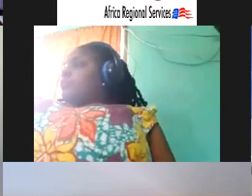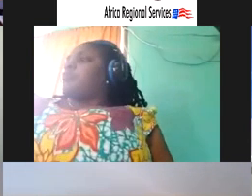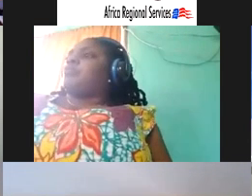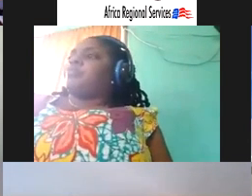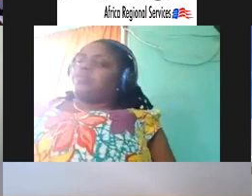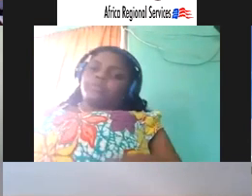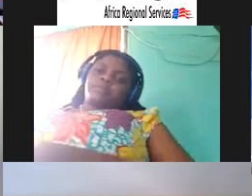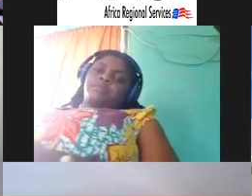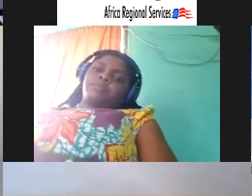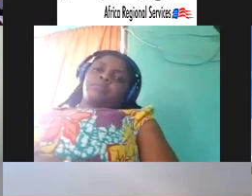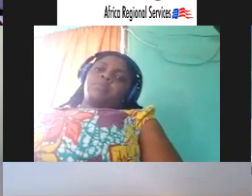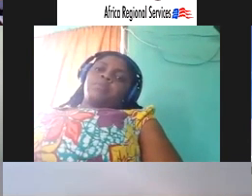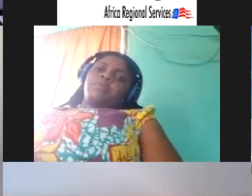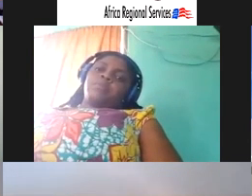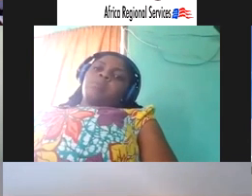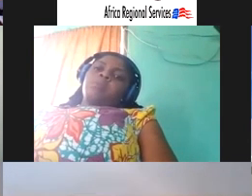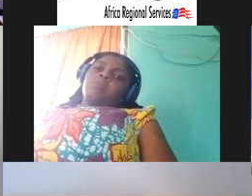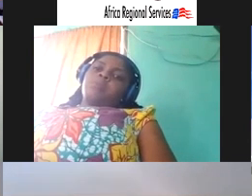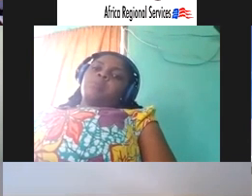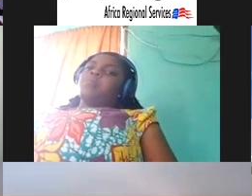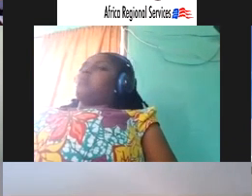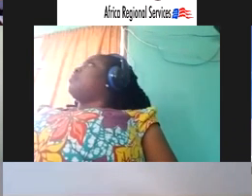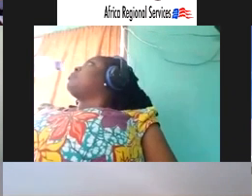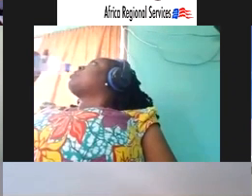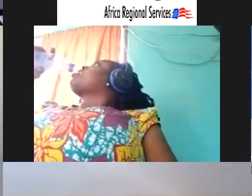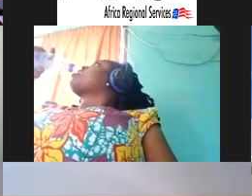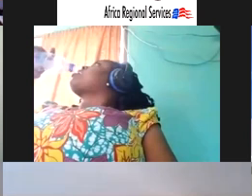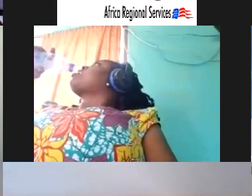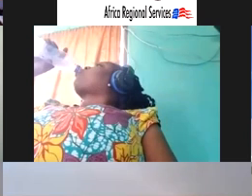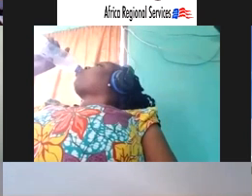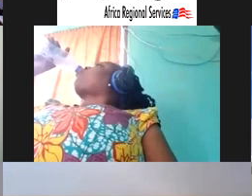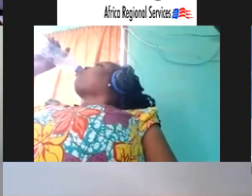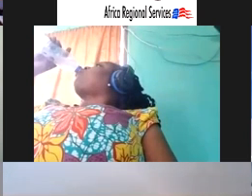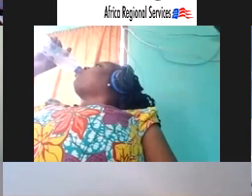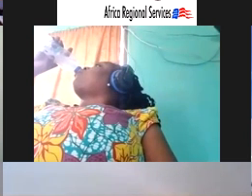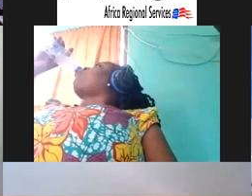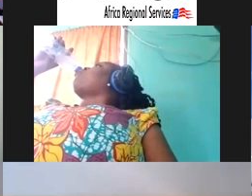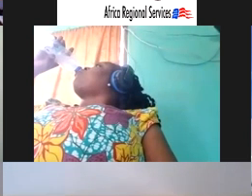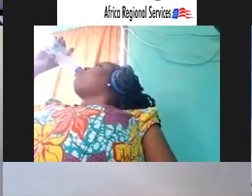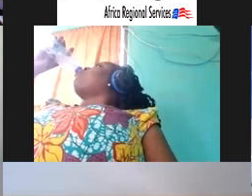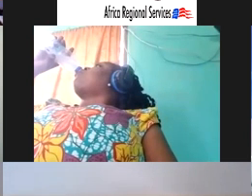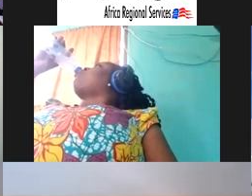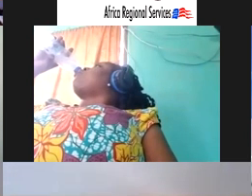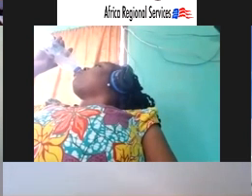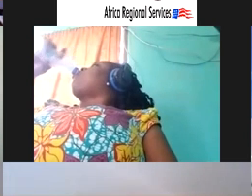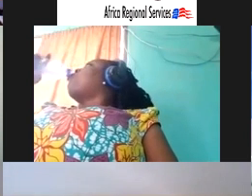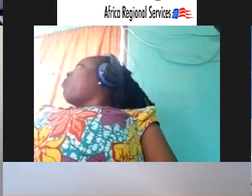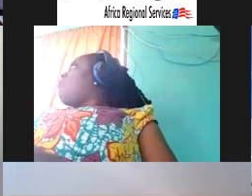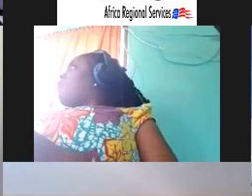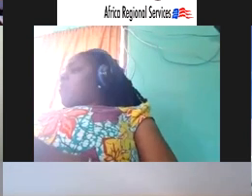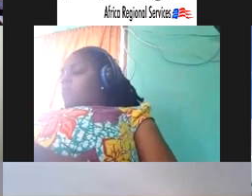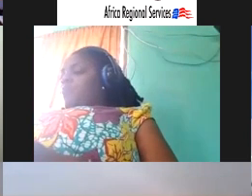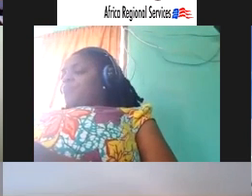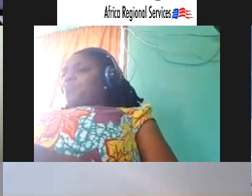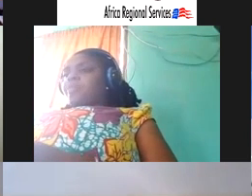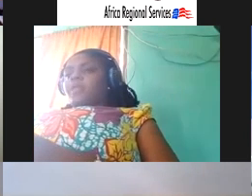Sarah, there's just questions about, and I think you'll probably cover it through your your presentation, and you kind of covered it in the